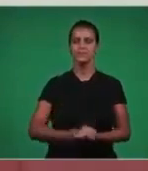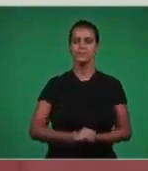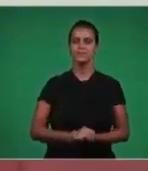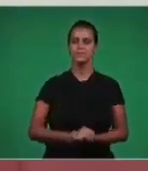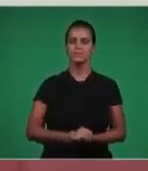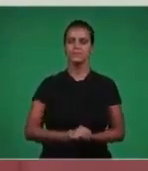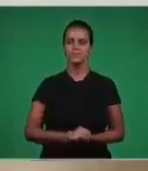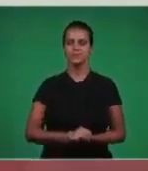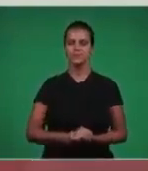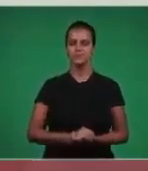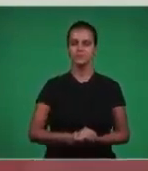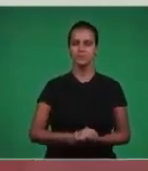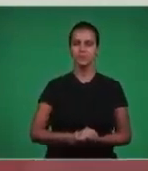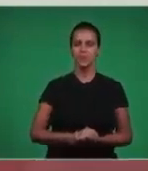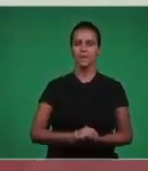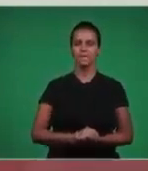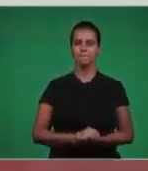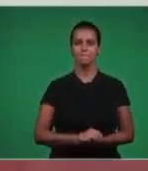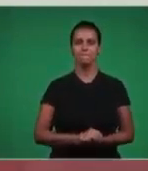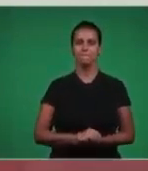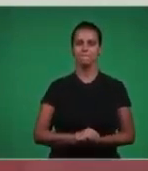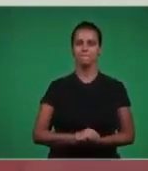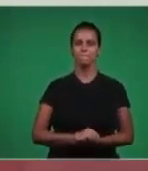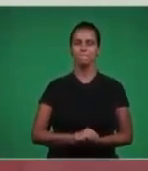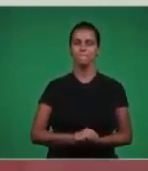I'd like to invite the church to stand up.